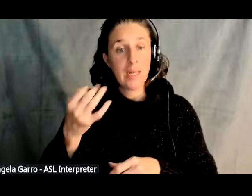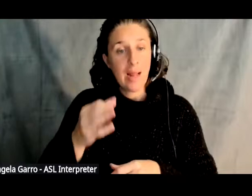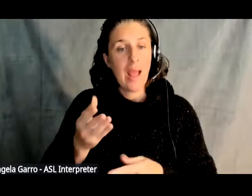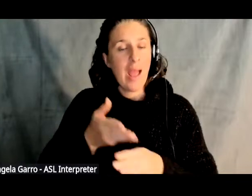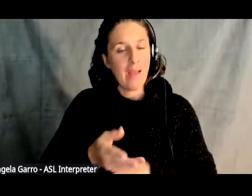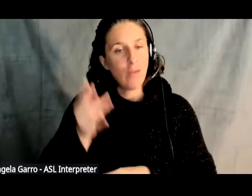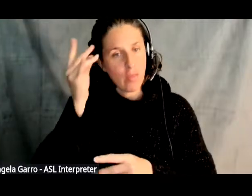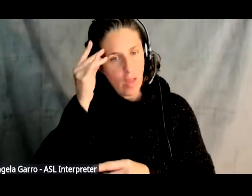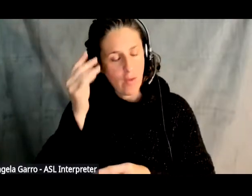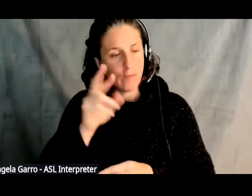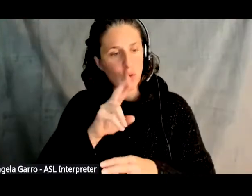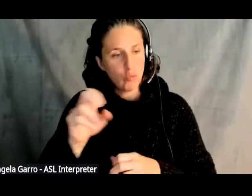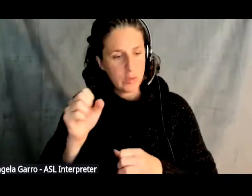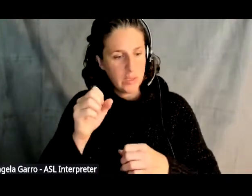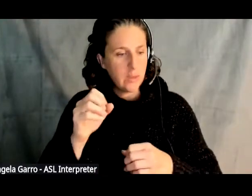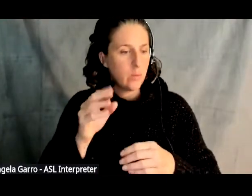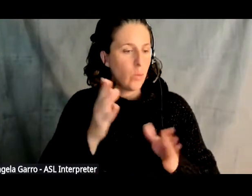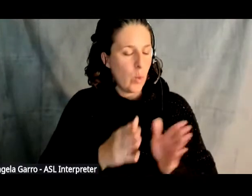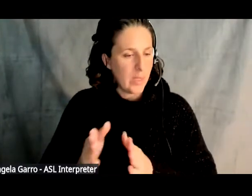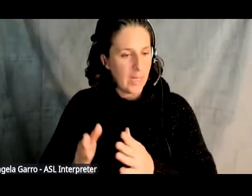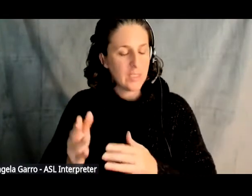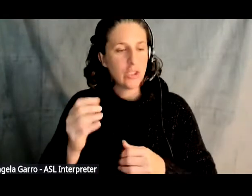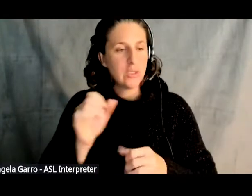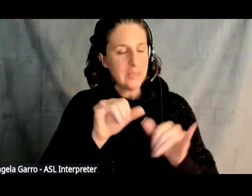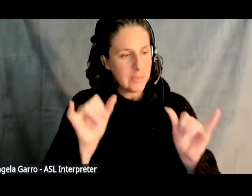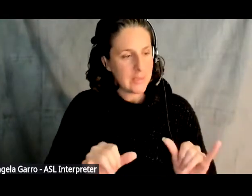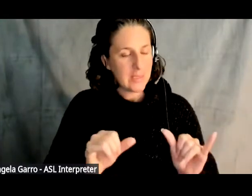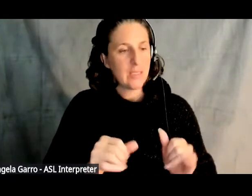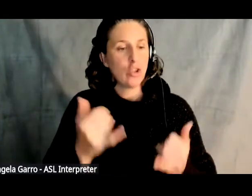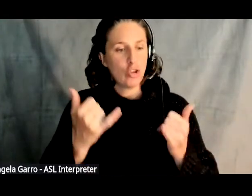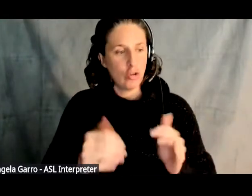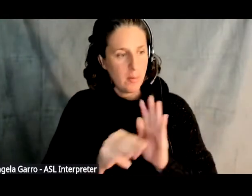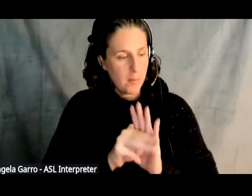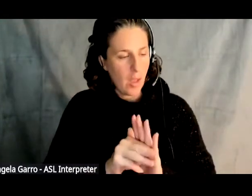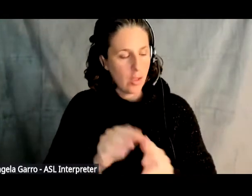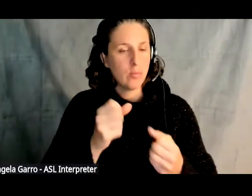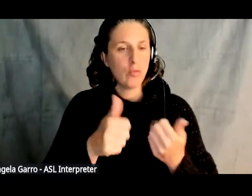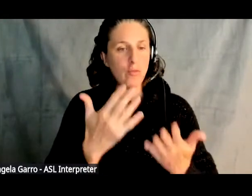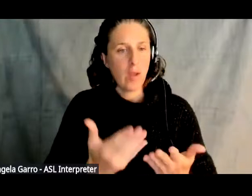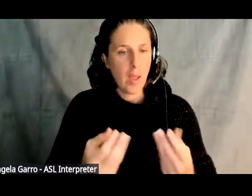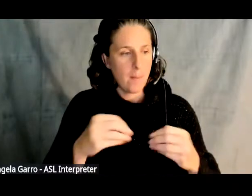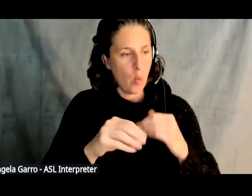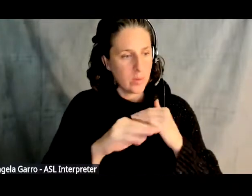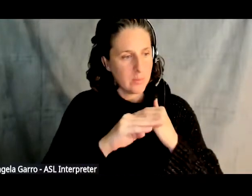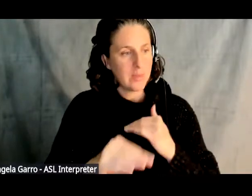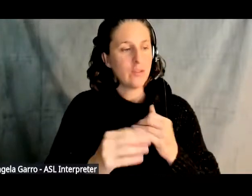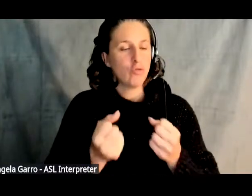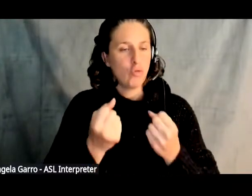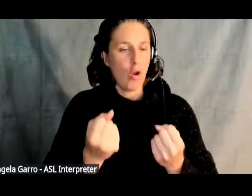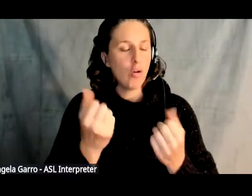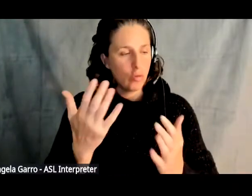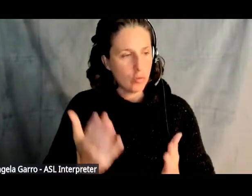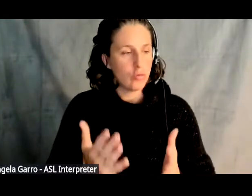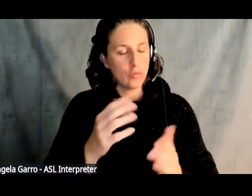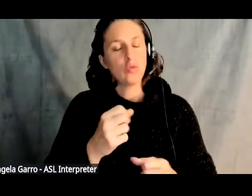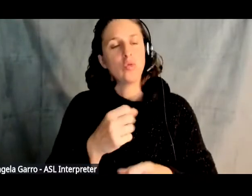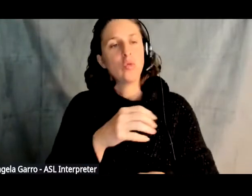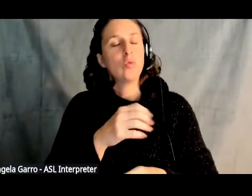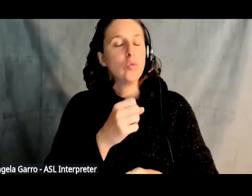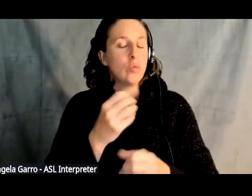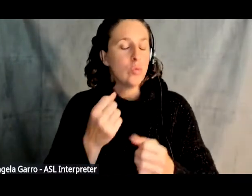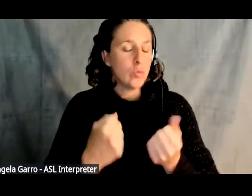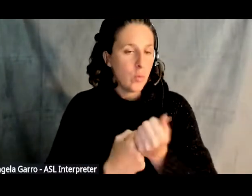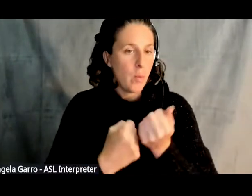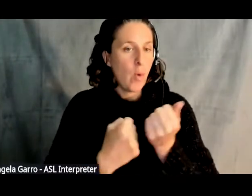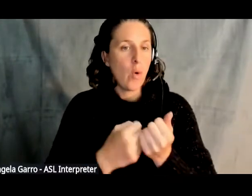reorganization, the current model was introduced, providing more stability, stronger support, and better alignment with the district goals for